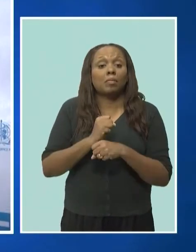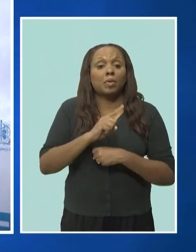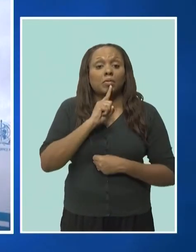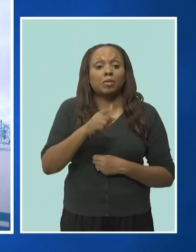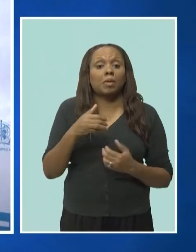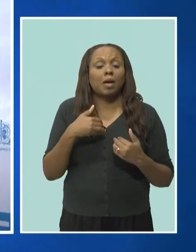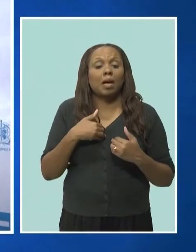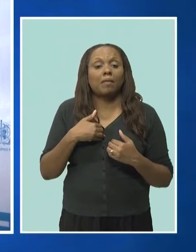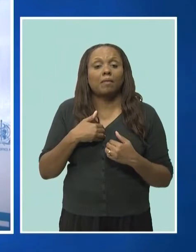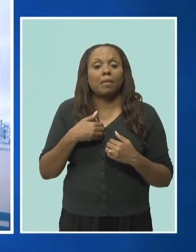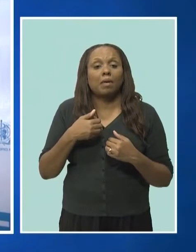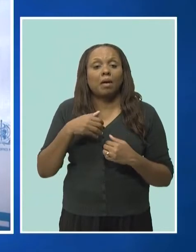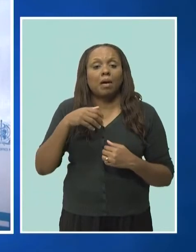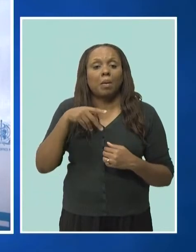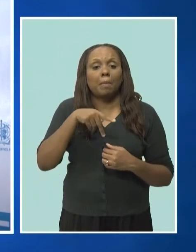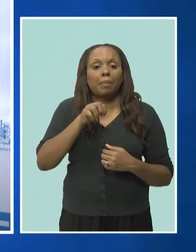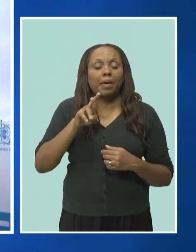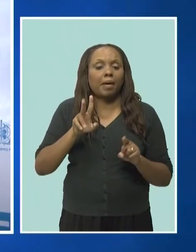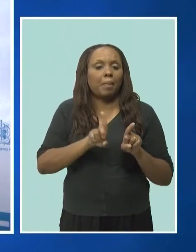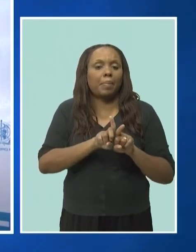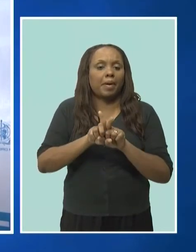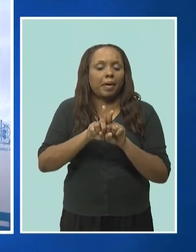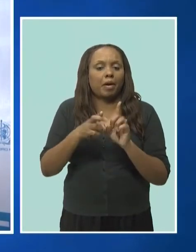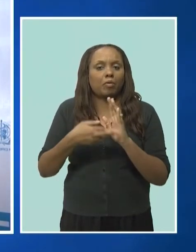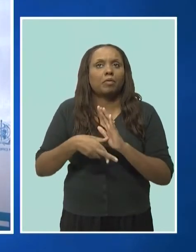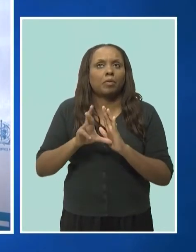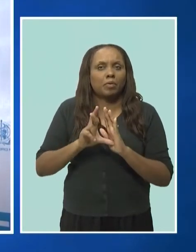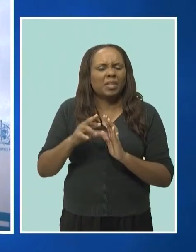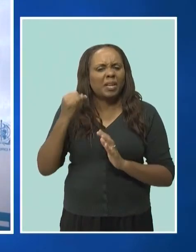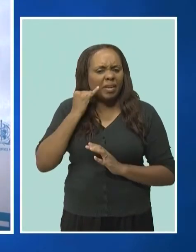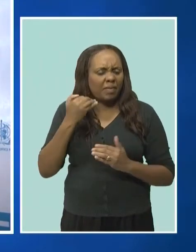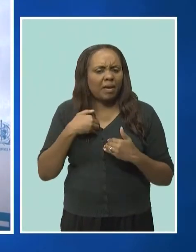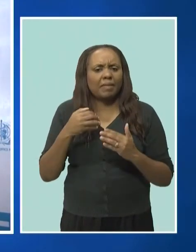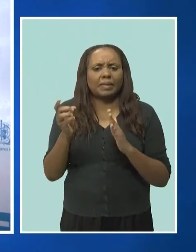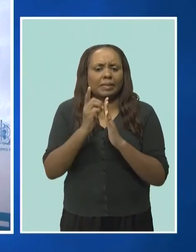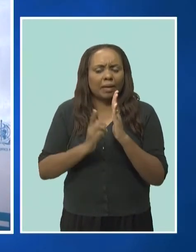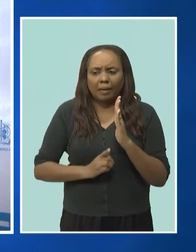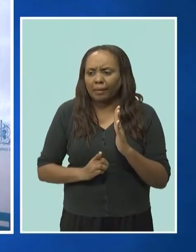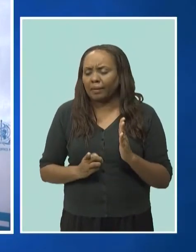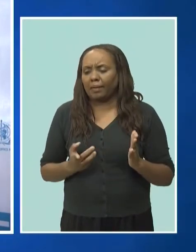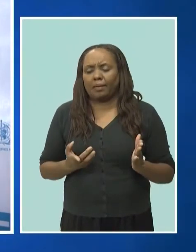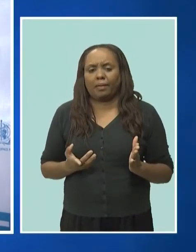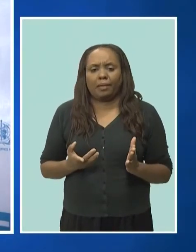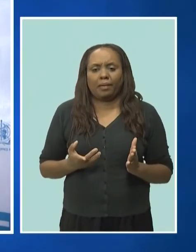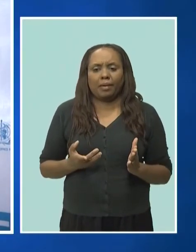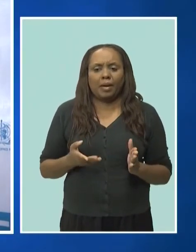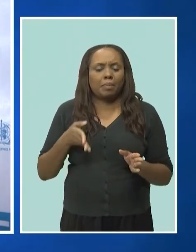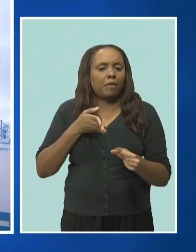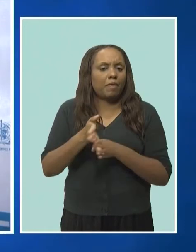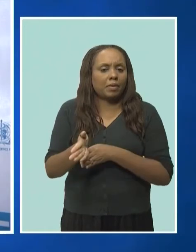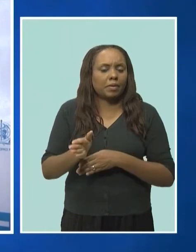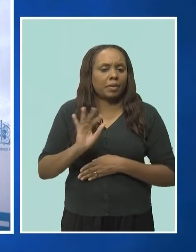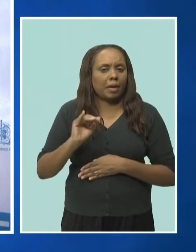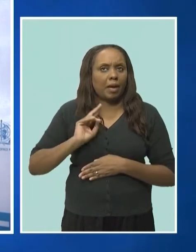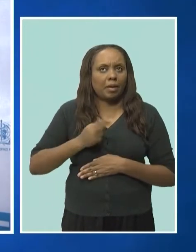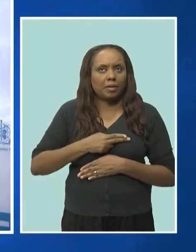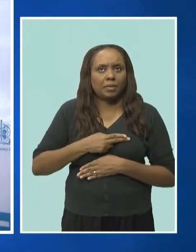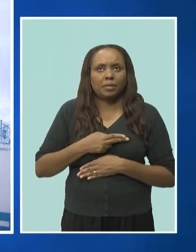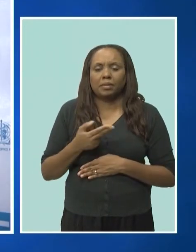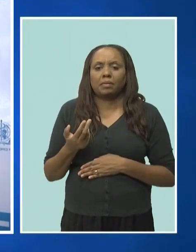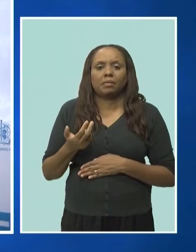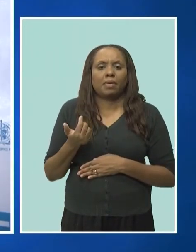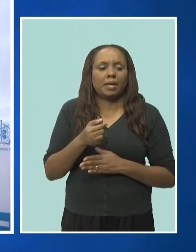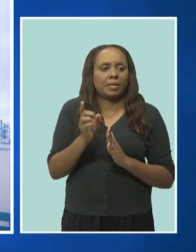If an engineer does a design, certainly in a practice like ours, any design has to be peer reviewed